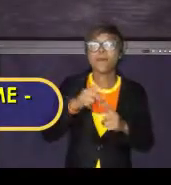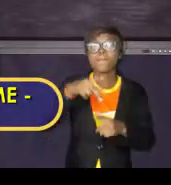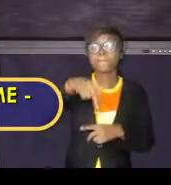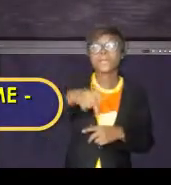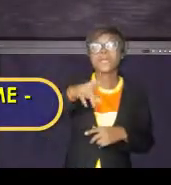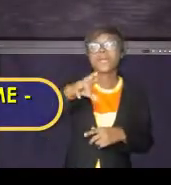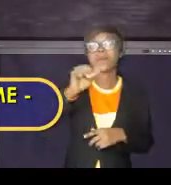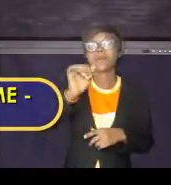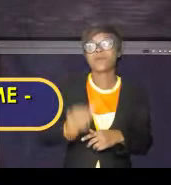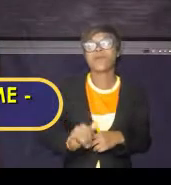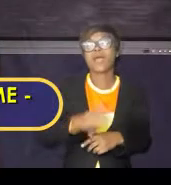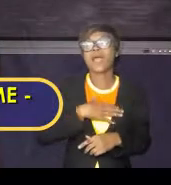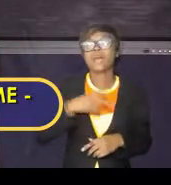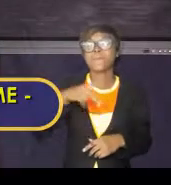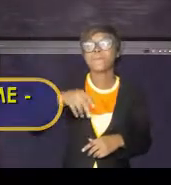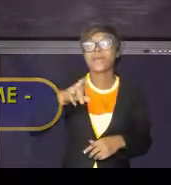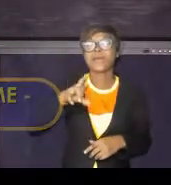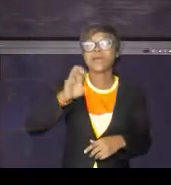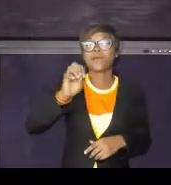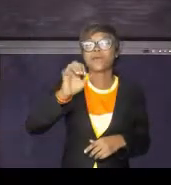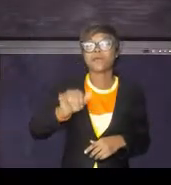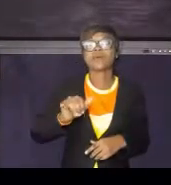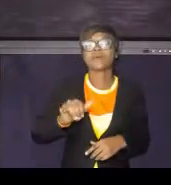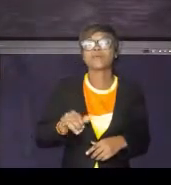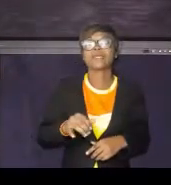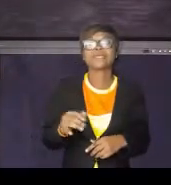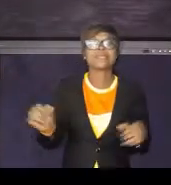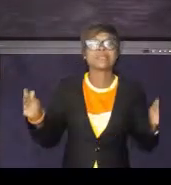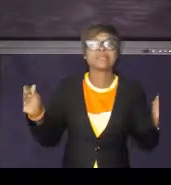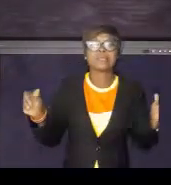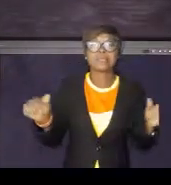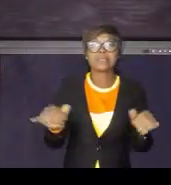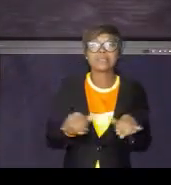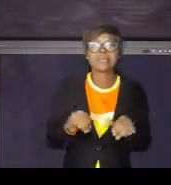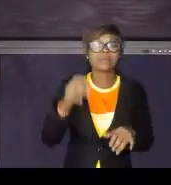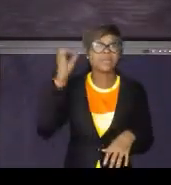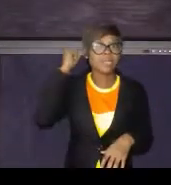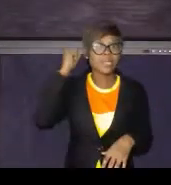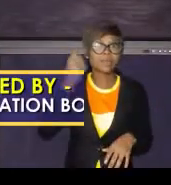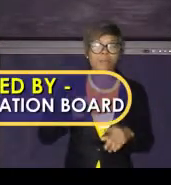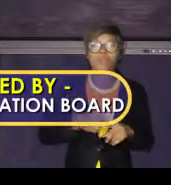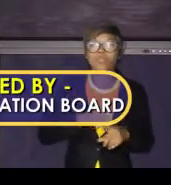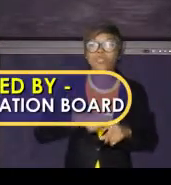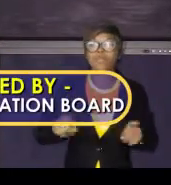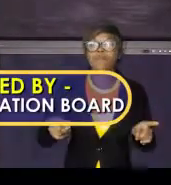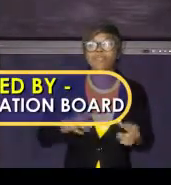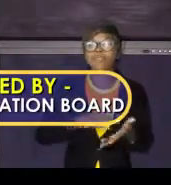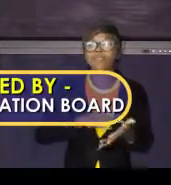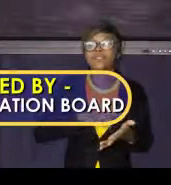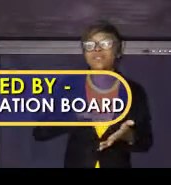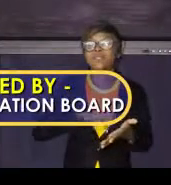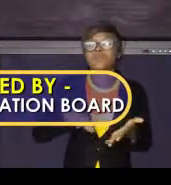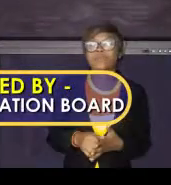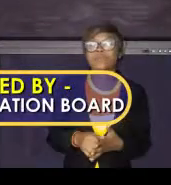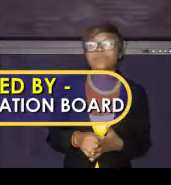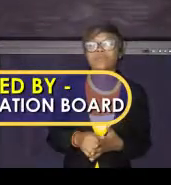pray. P-R-A-Y and P-R-E-Y. Same sound, different meanings.